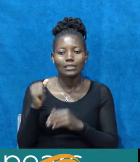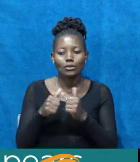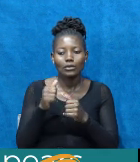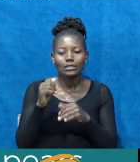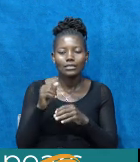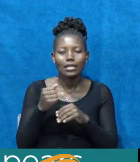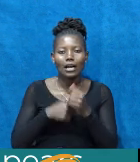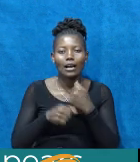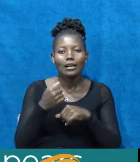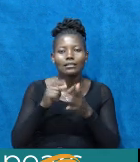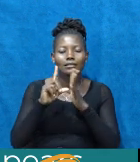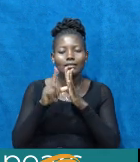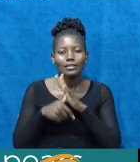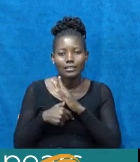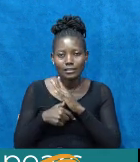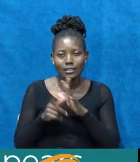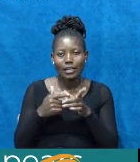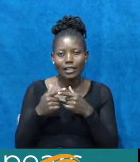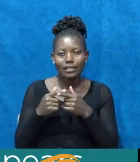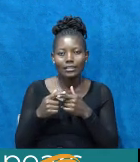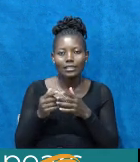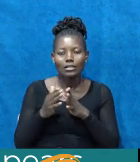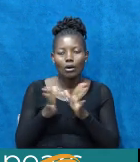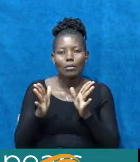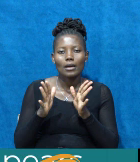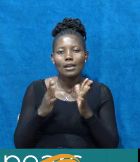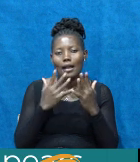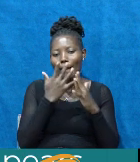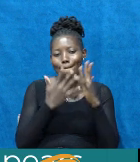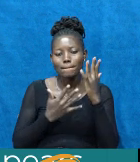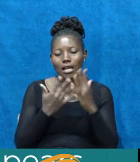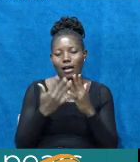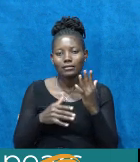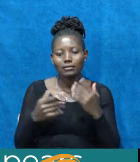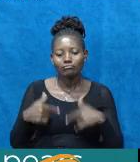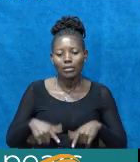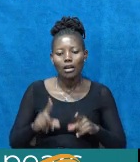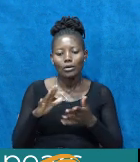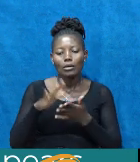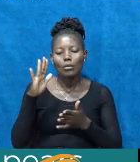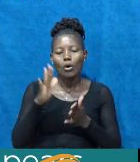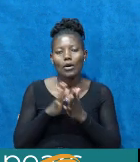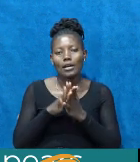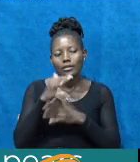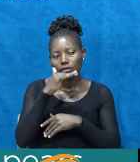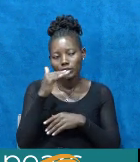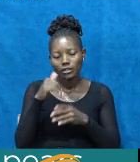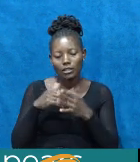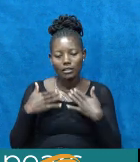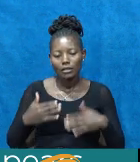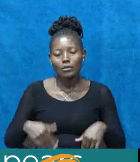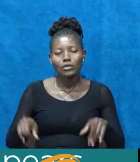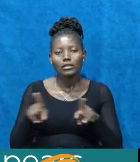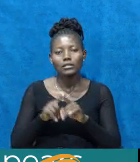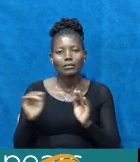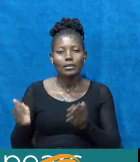nitric acid, which usually will act as a vasodilator, which in turn is opening the blood vessels, allowing more